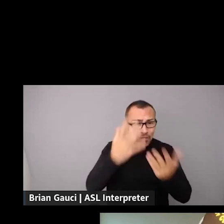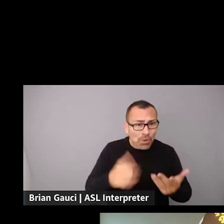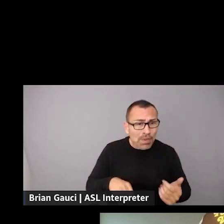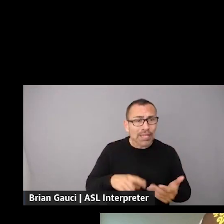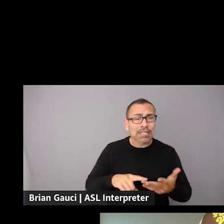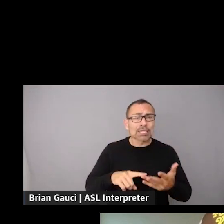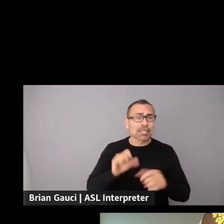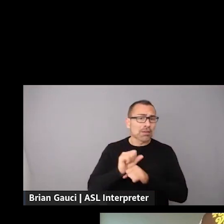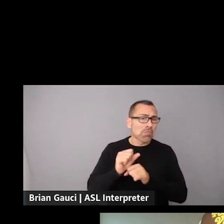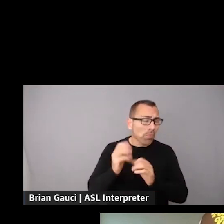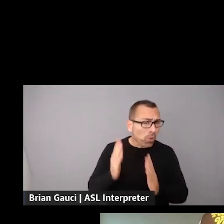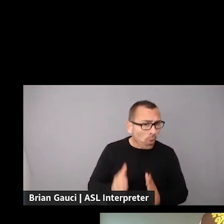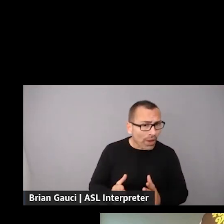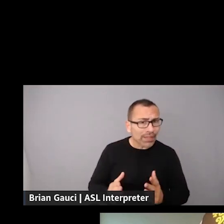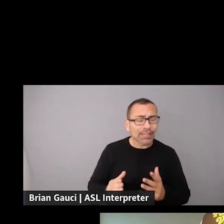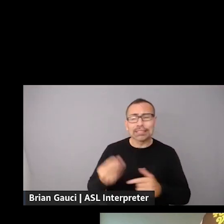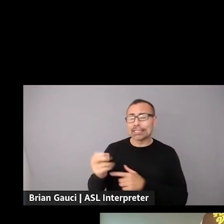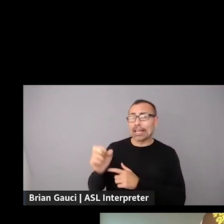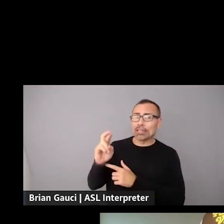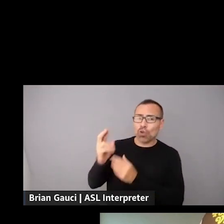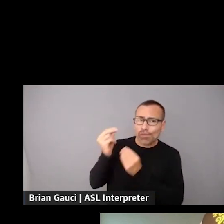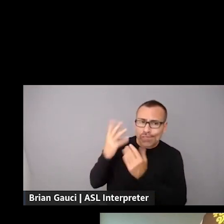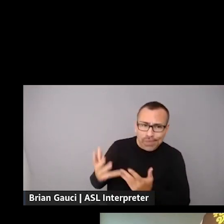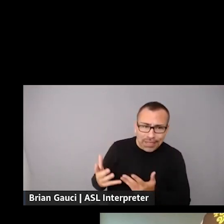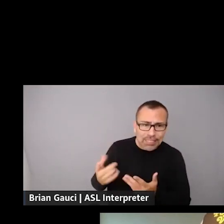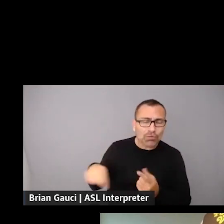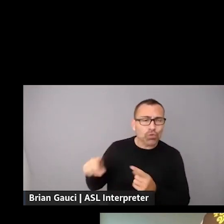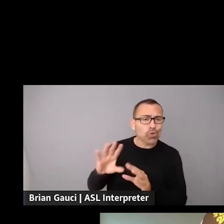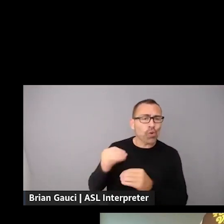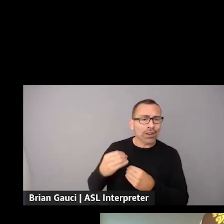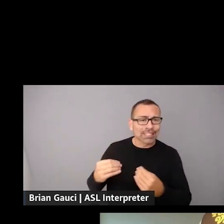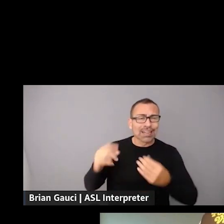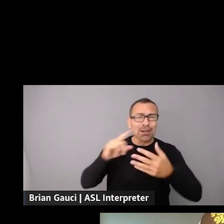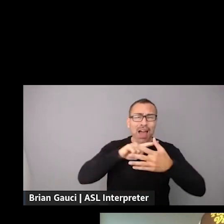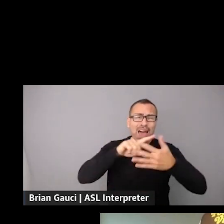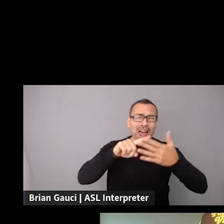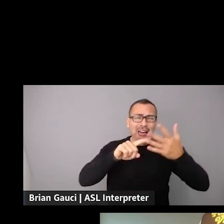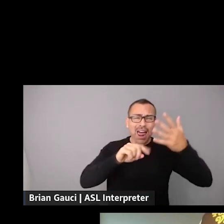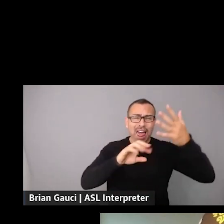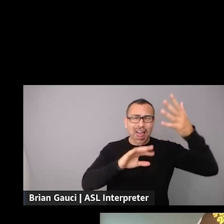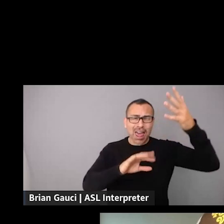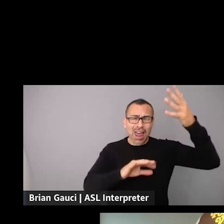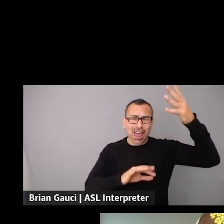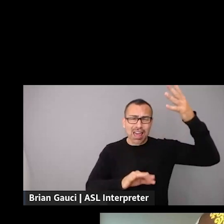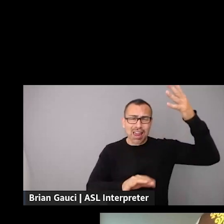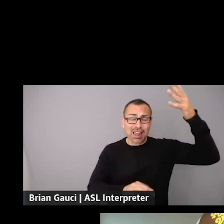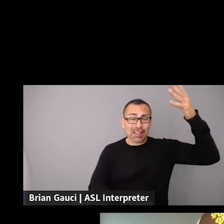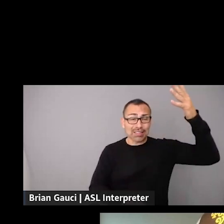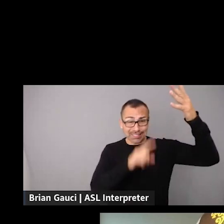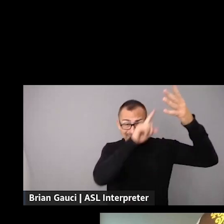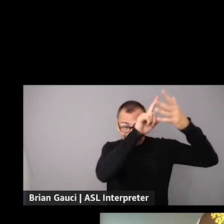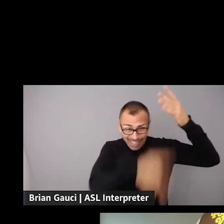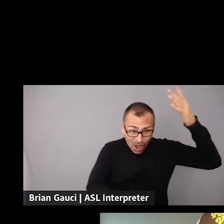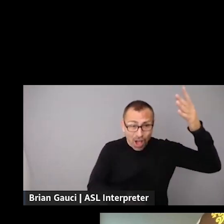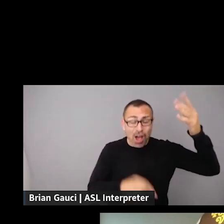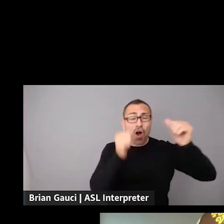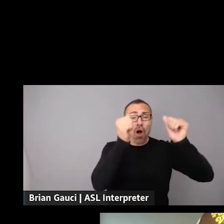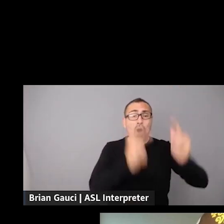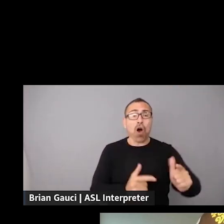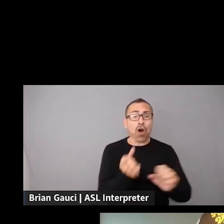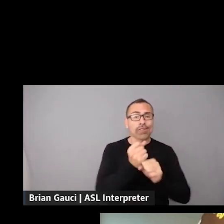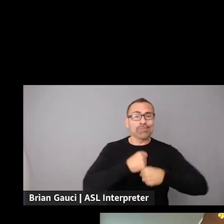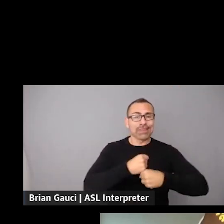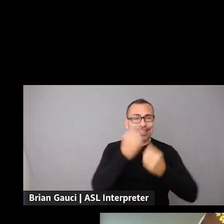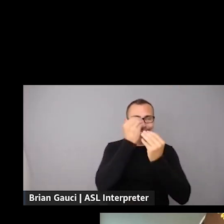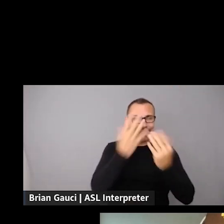employees, the HR information for your organization. All of these broad different things generate